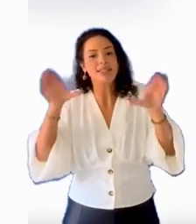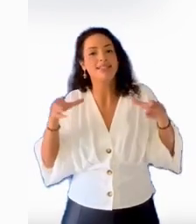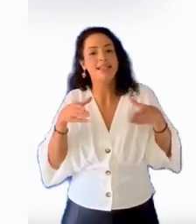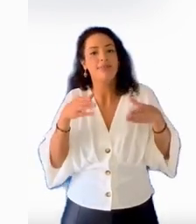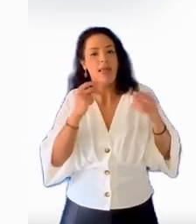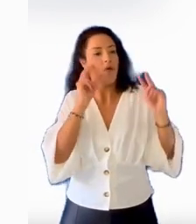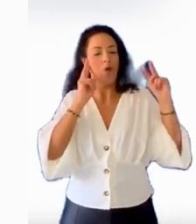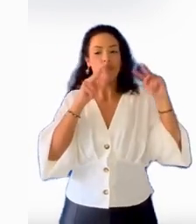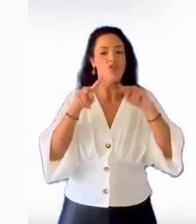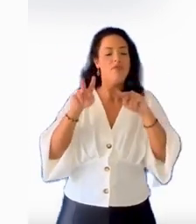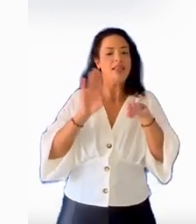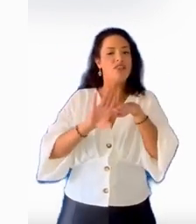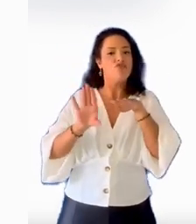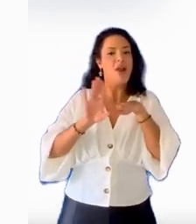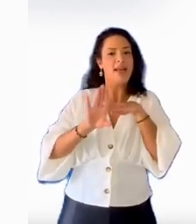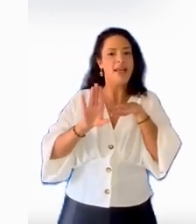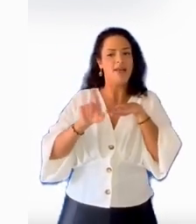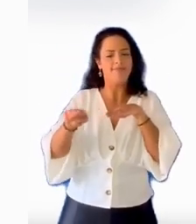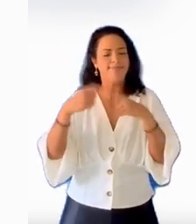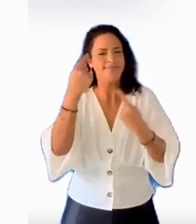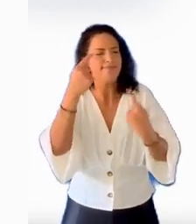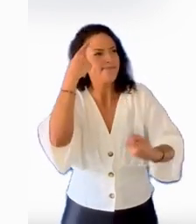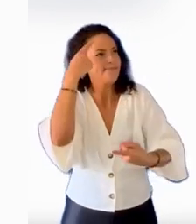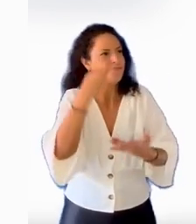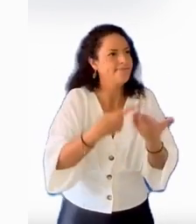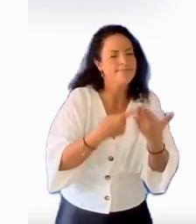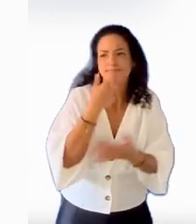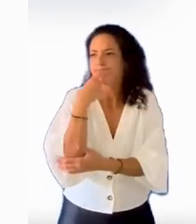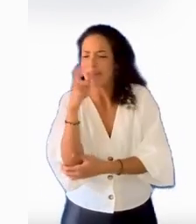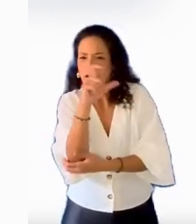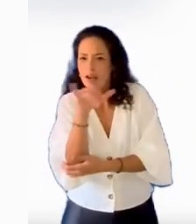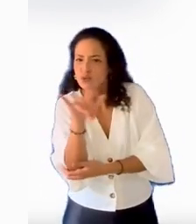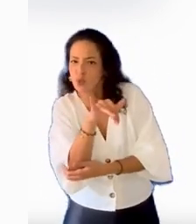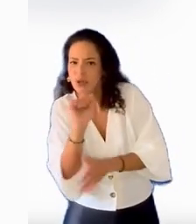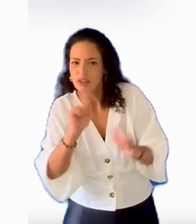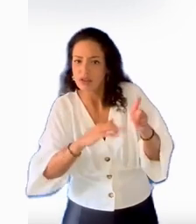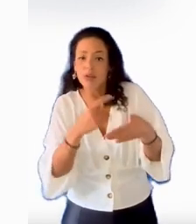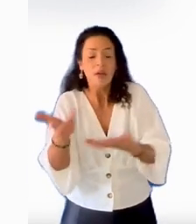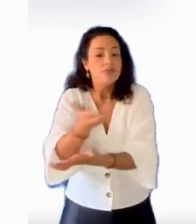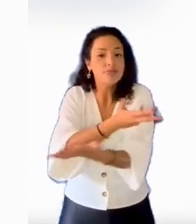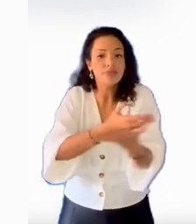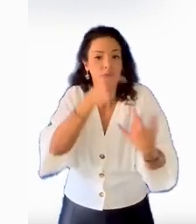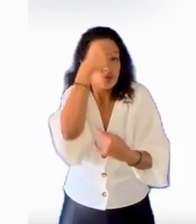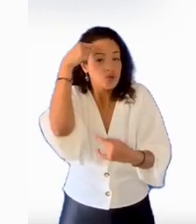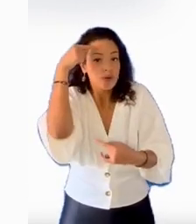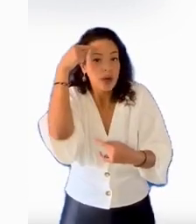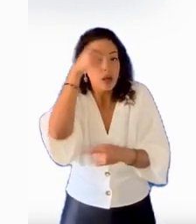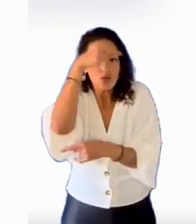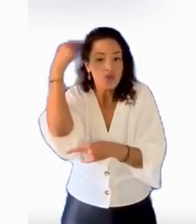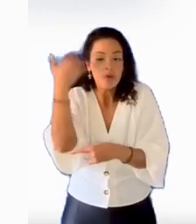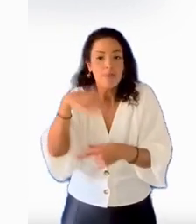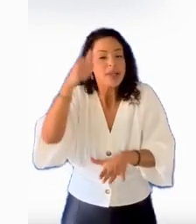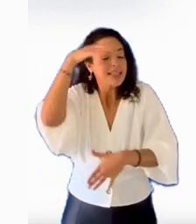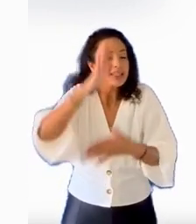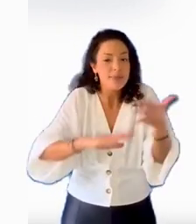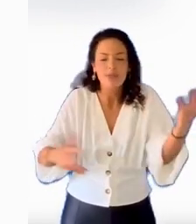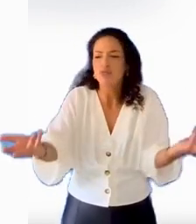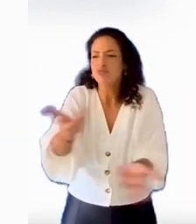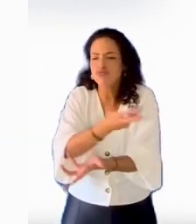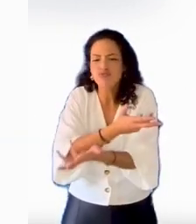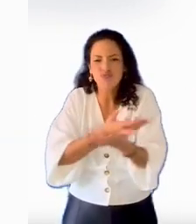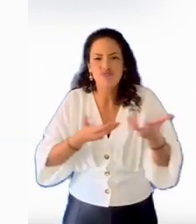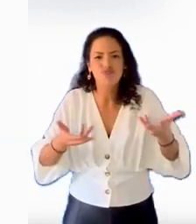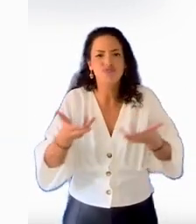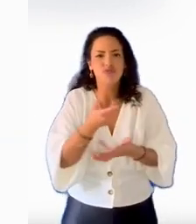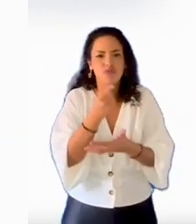they contemplated the colours and the amounts to add to their jars, they talked both around the trauma and about the trauma they'd experienced. They talked